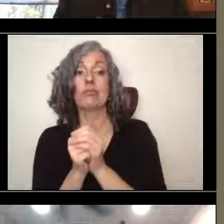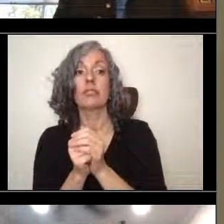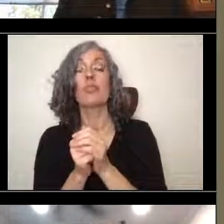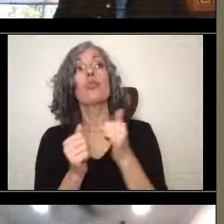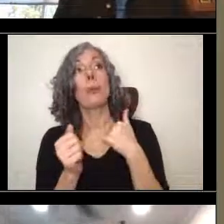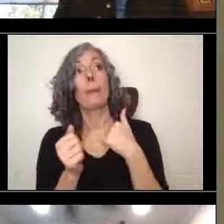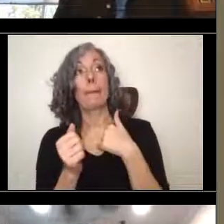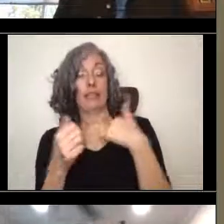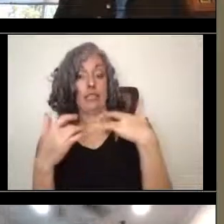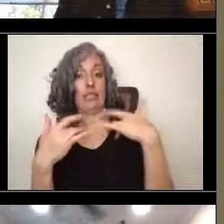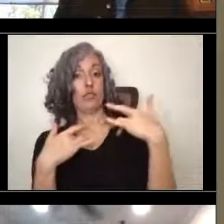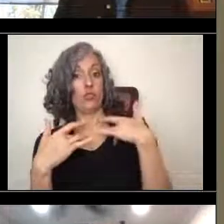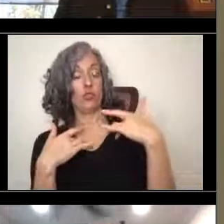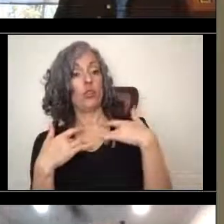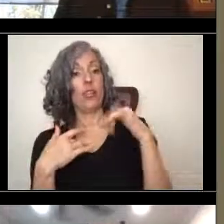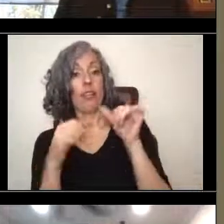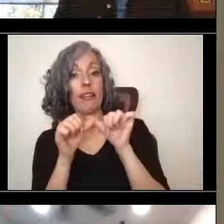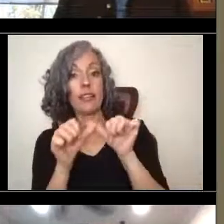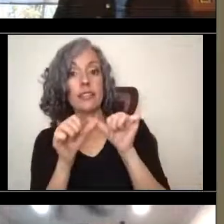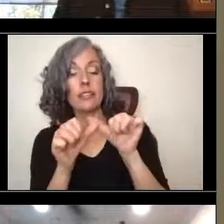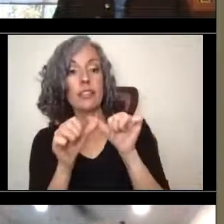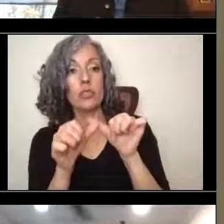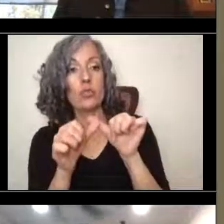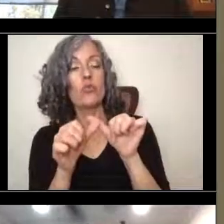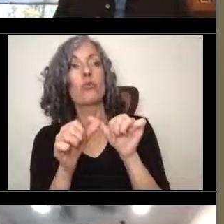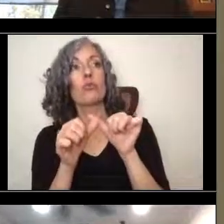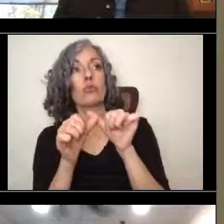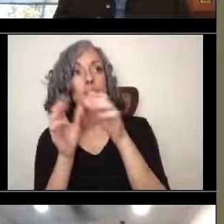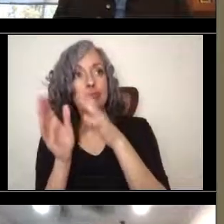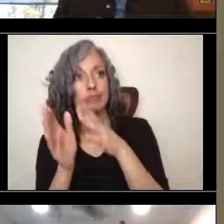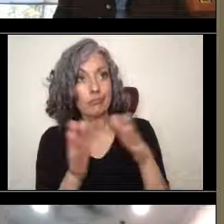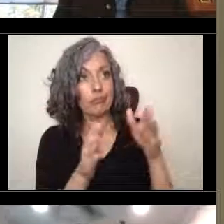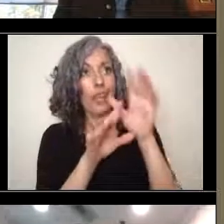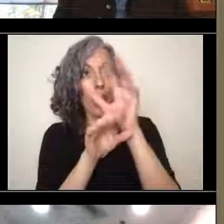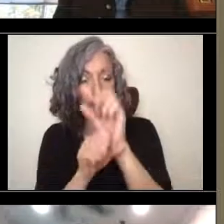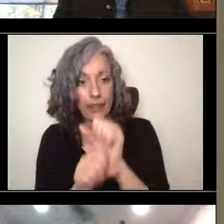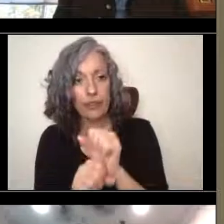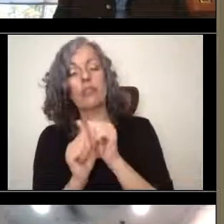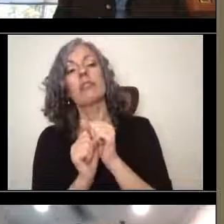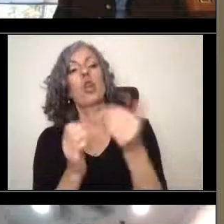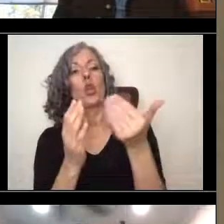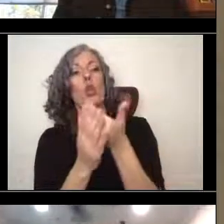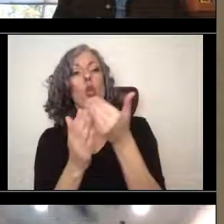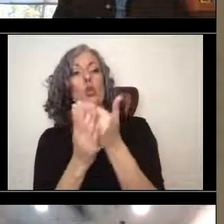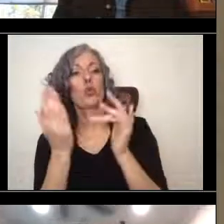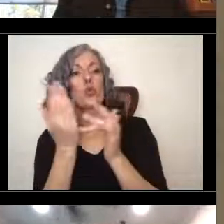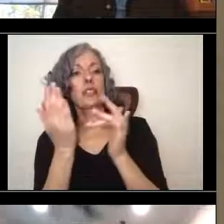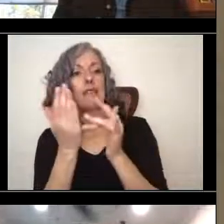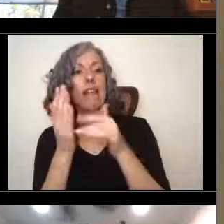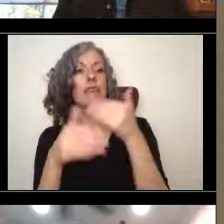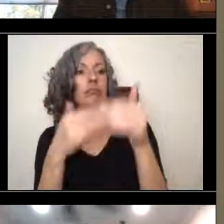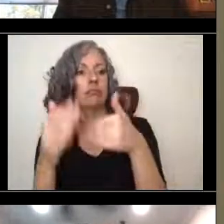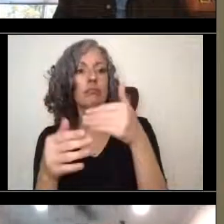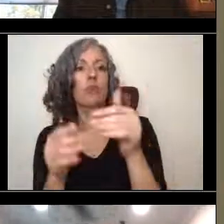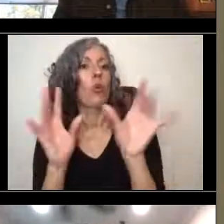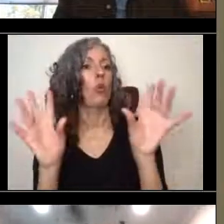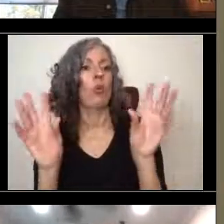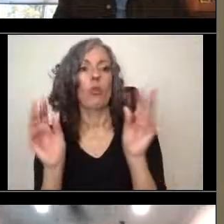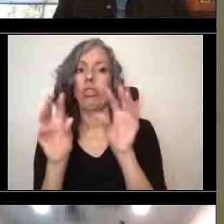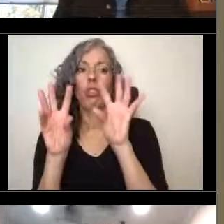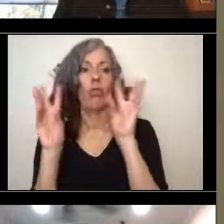concerned that this continues a longstanding pattern in terms of new tech rolling out without our